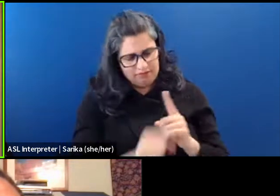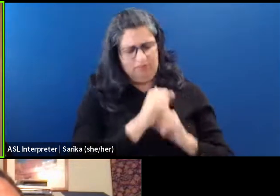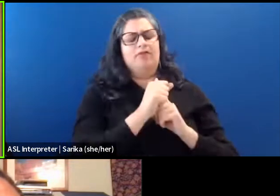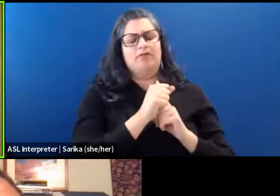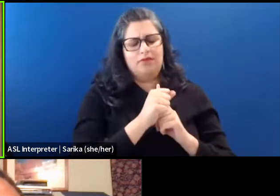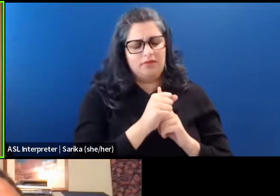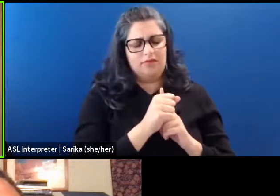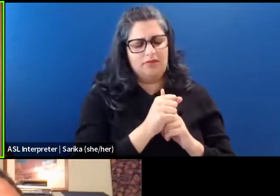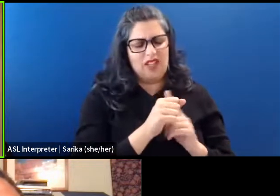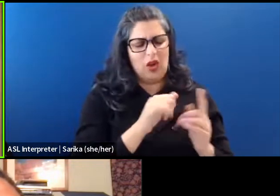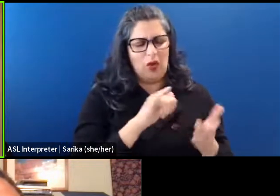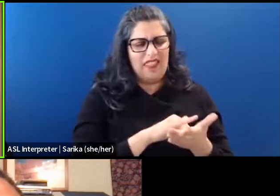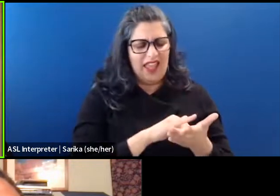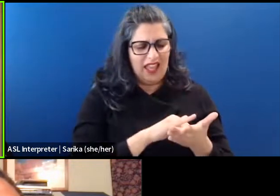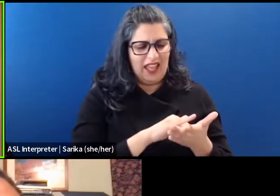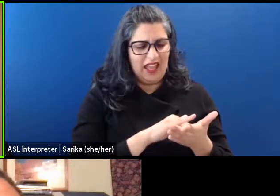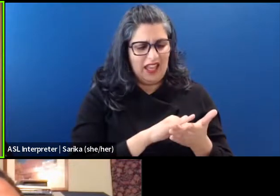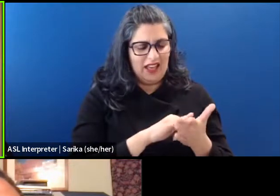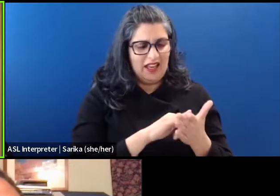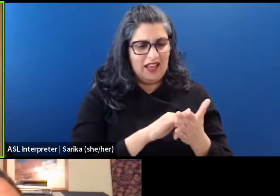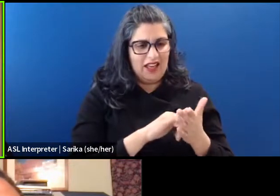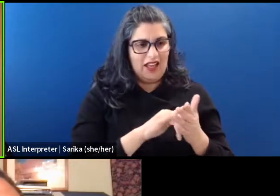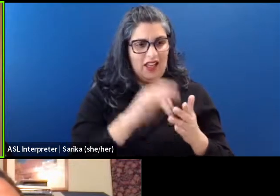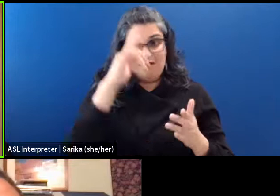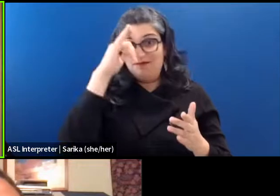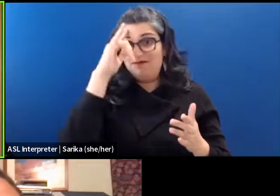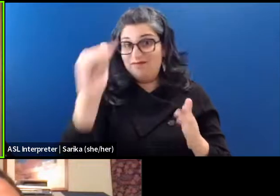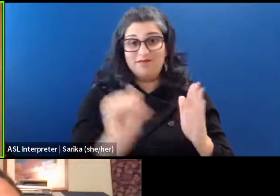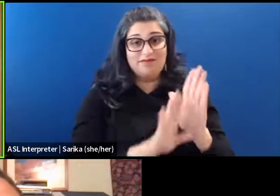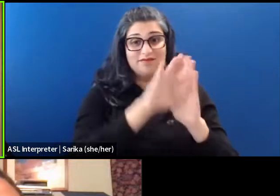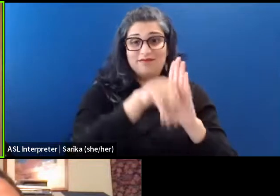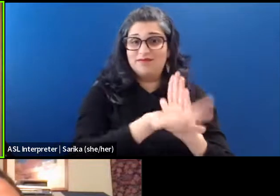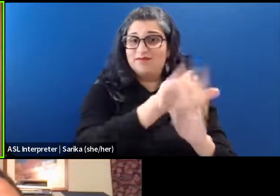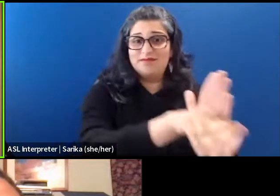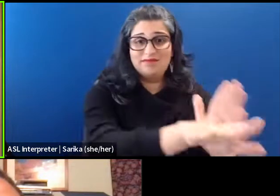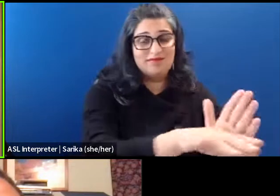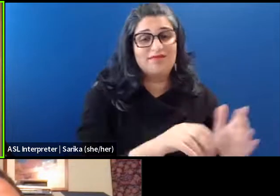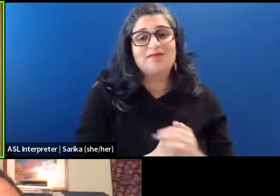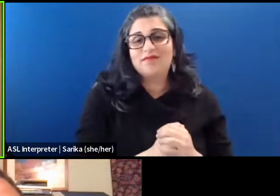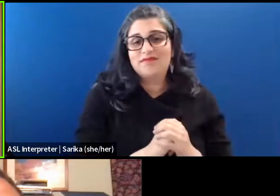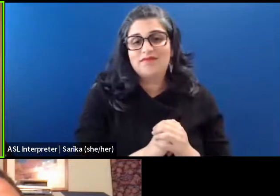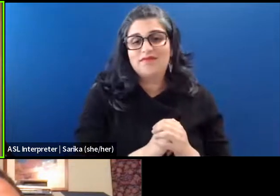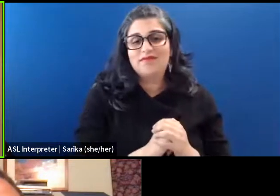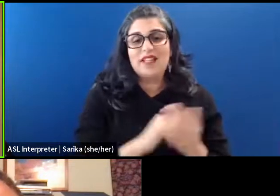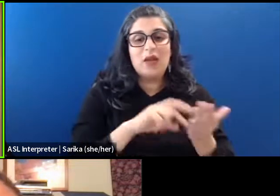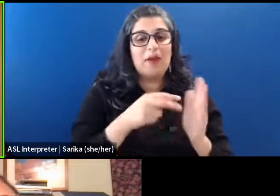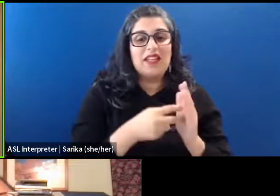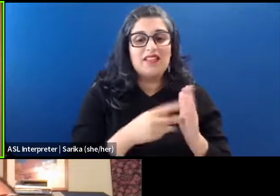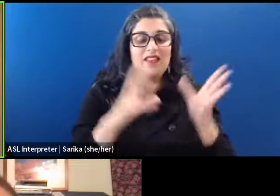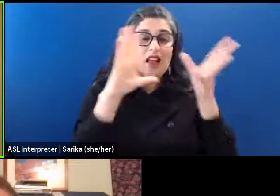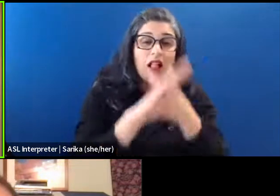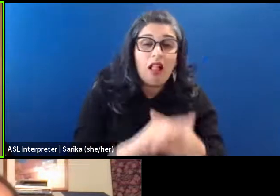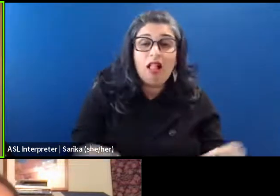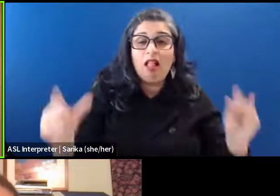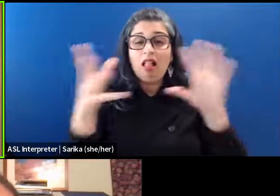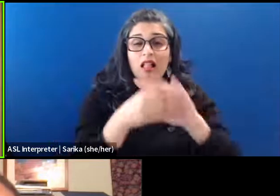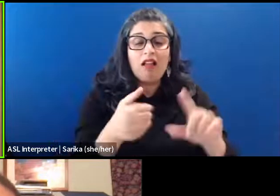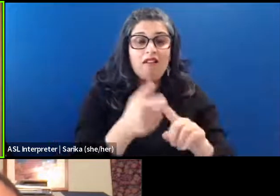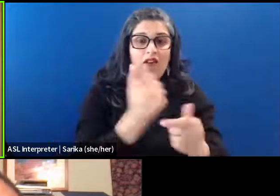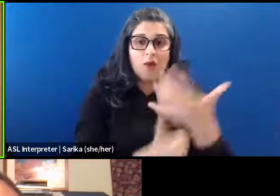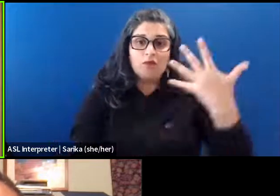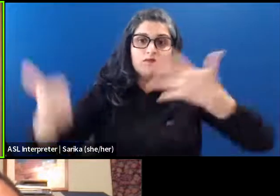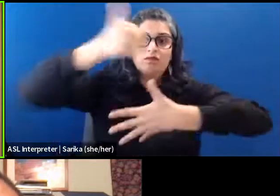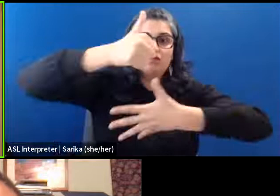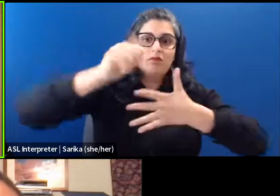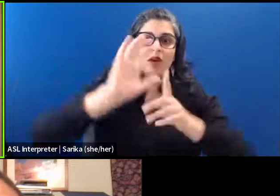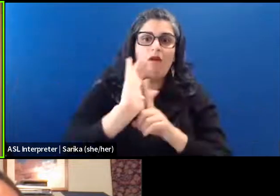the sense of inherent instability, is that it also means all of these narratives from the dominant culture are not